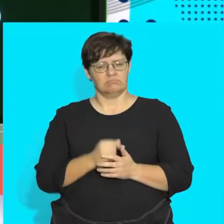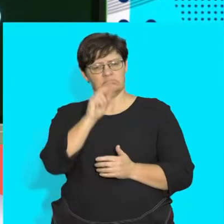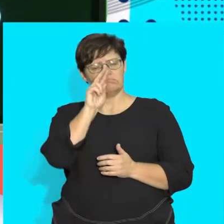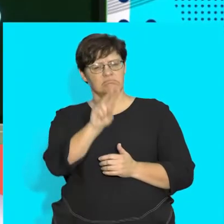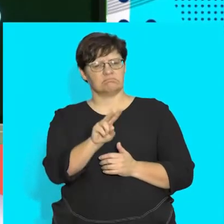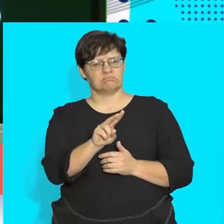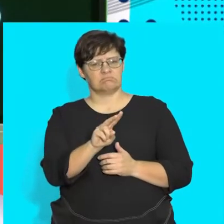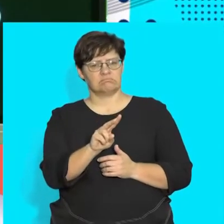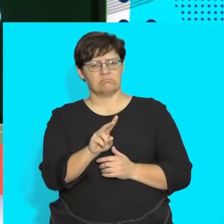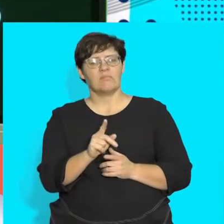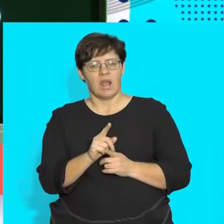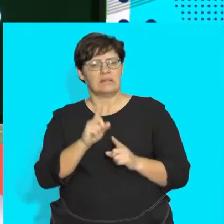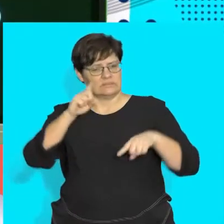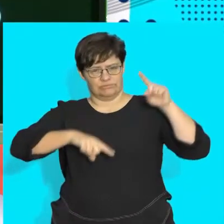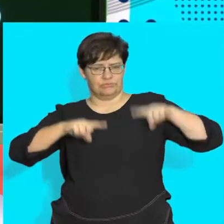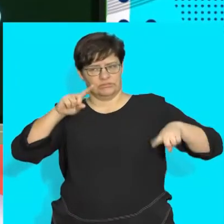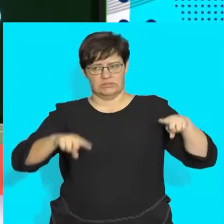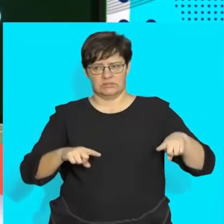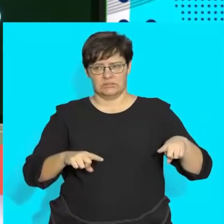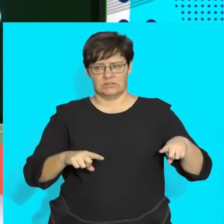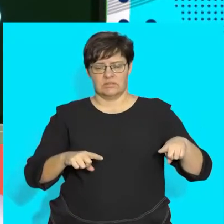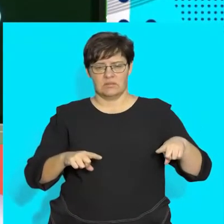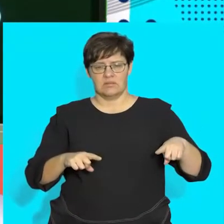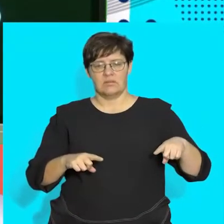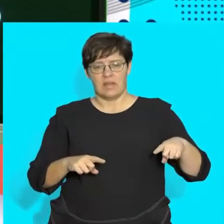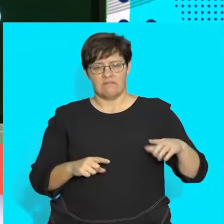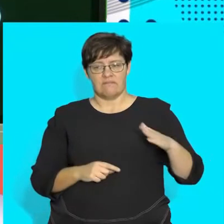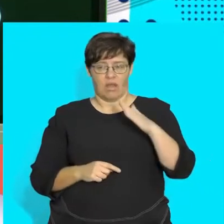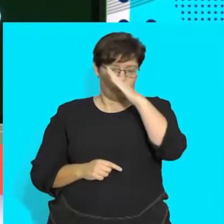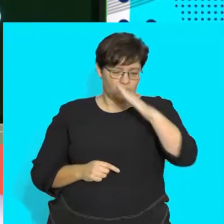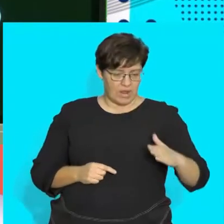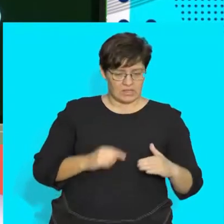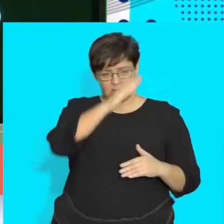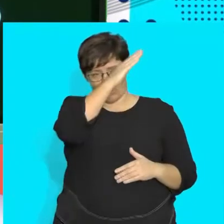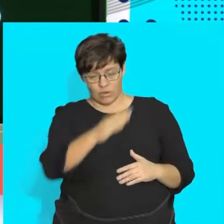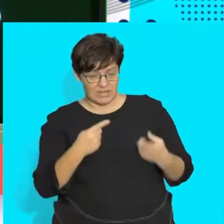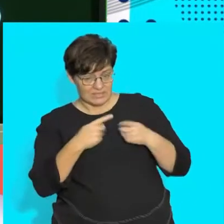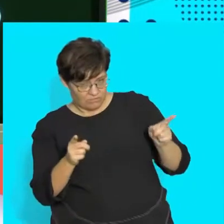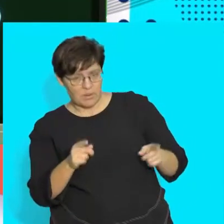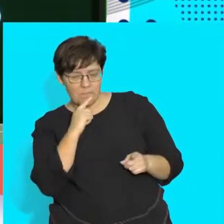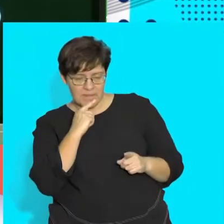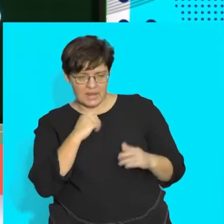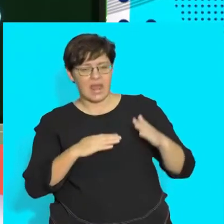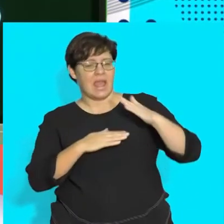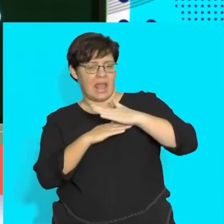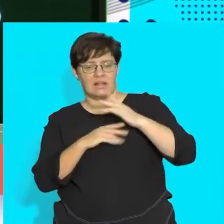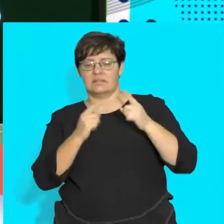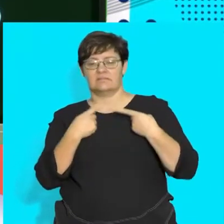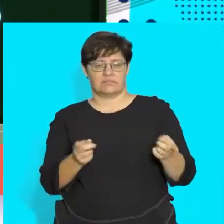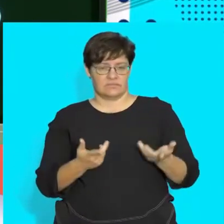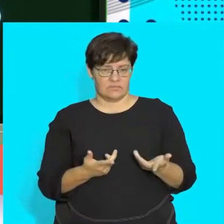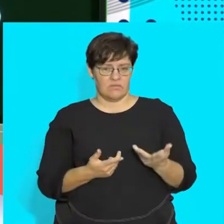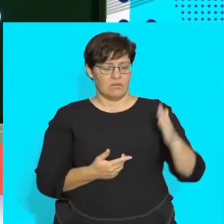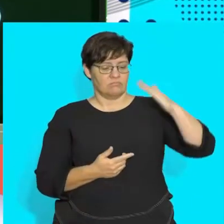to be different when the gradient is different, right? So if the gradient is steeper or flatter or